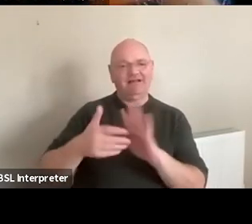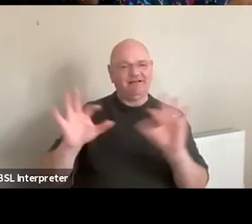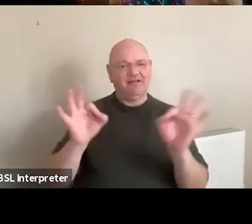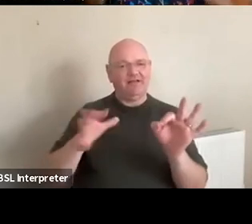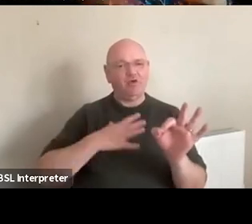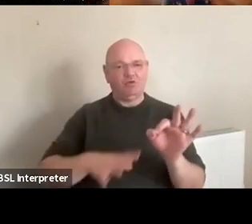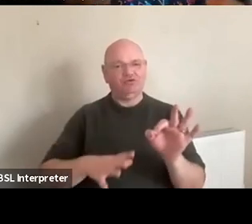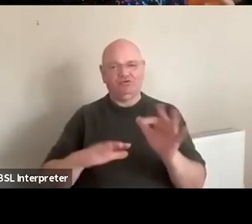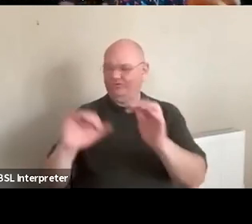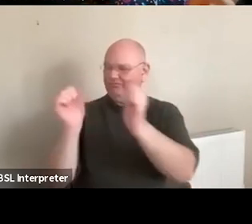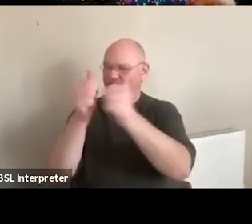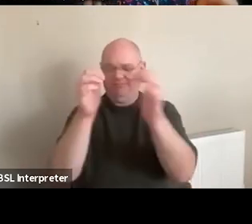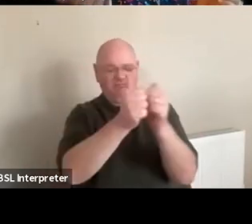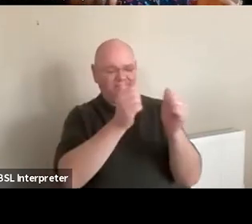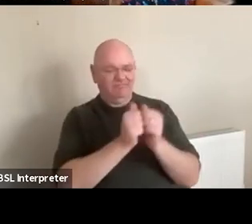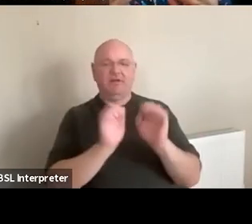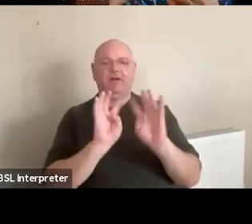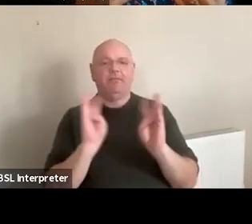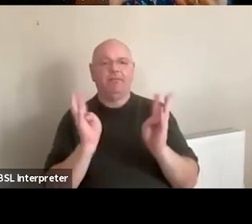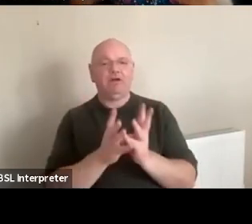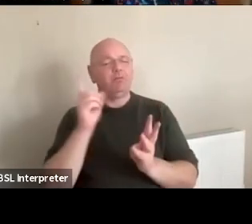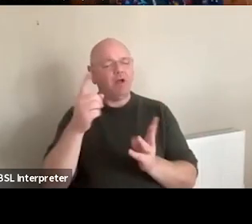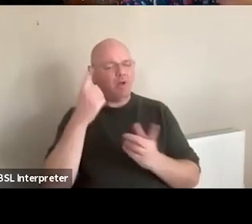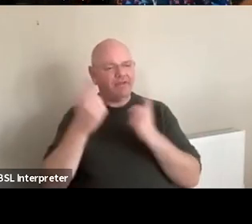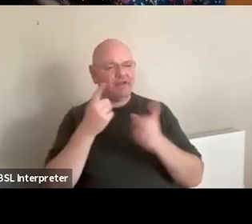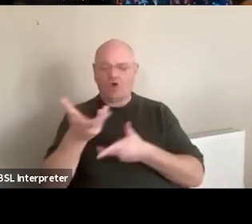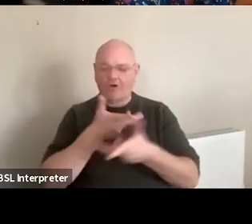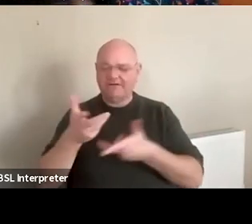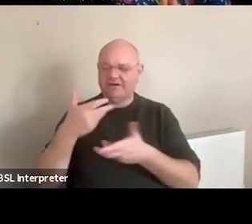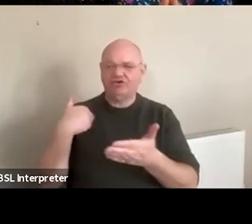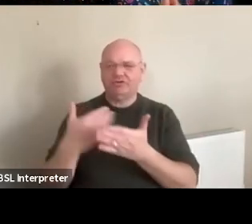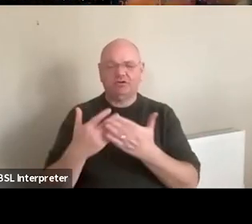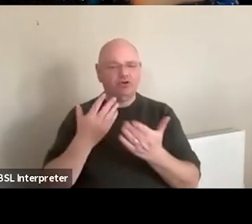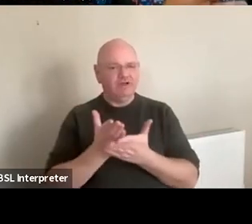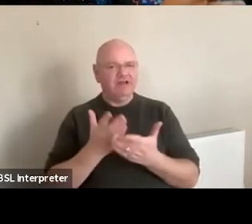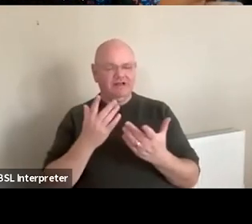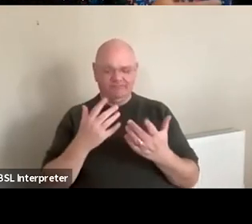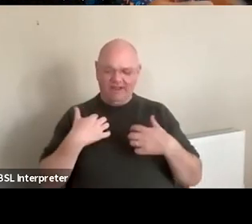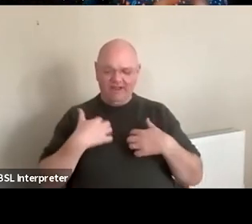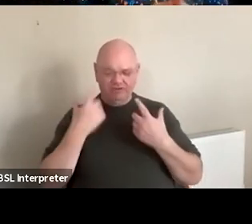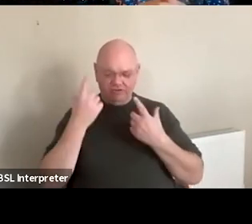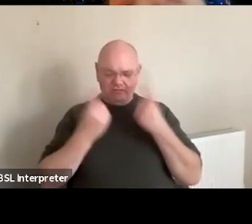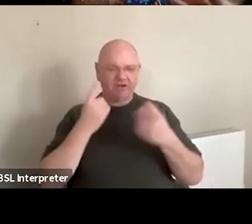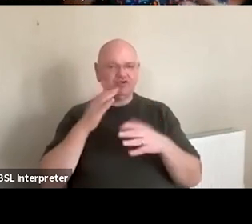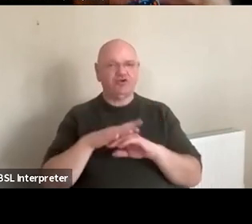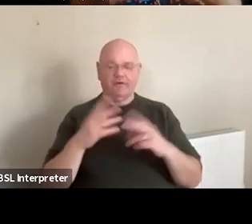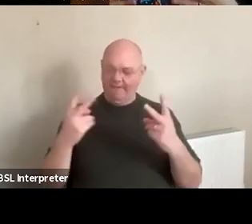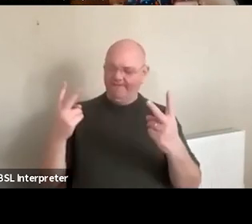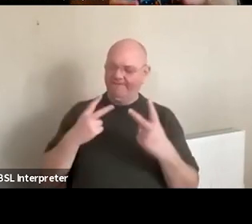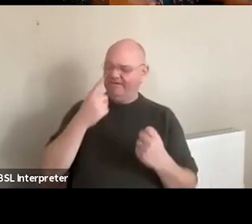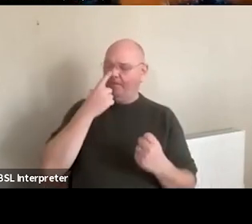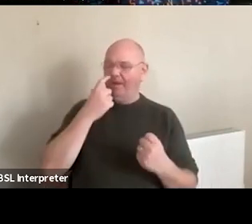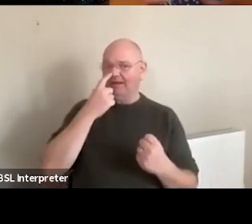saying. But I was thinking that within this conversation, there have been really interesting reflections to do with, you know, like visibility. And I'm just thinking